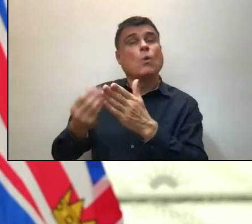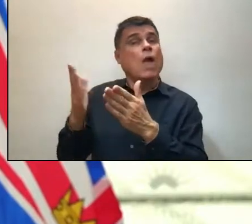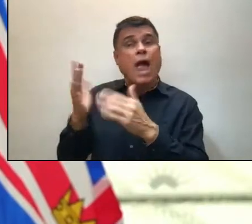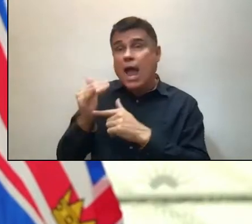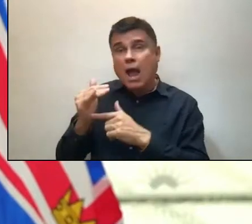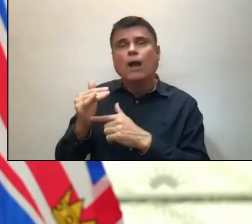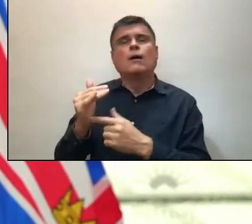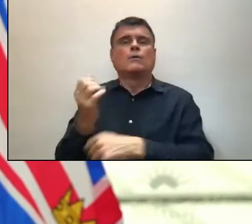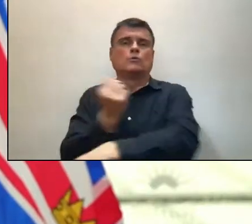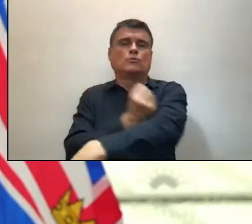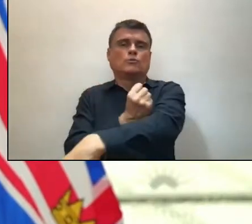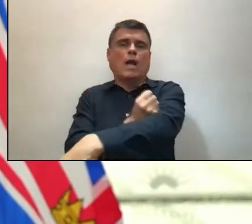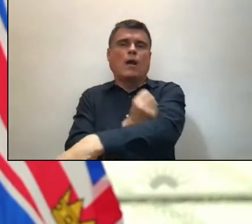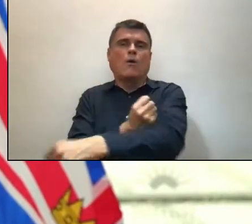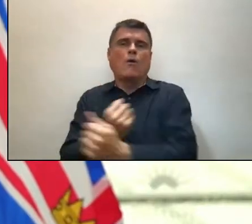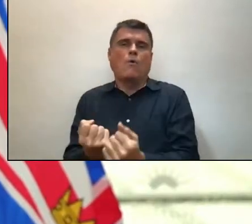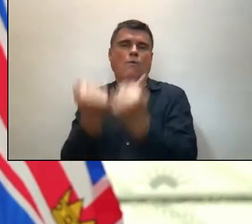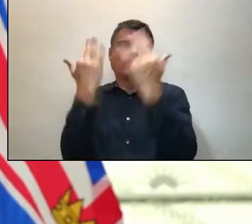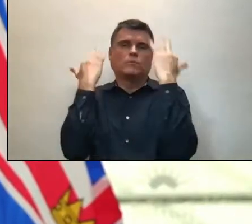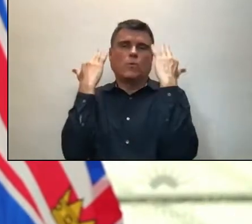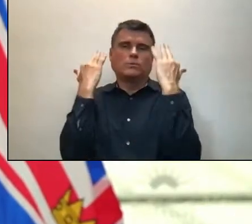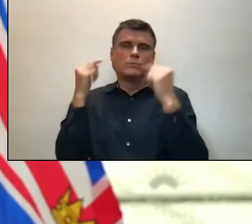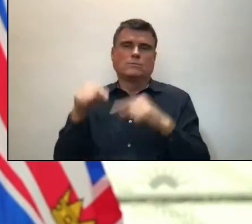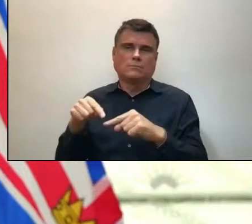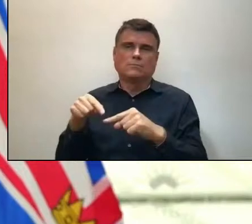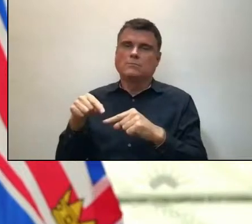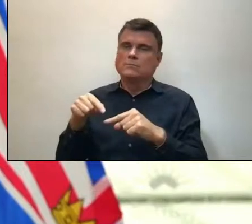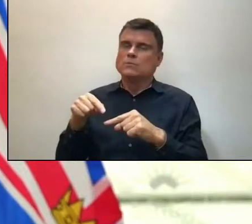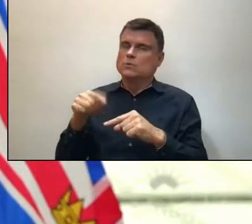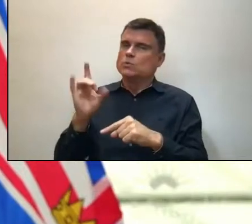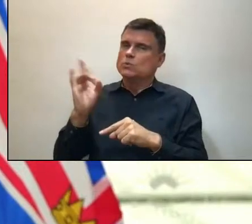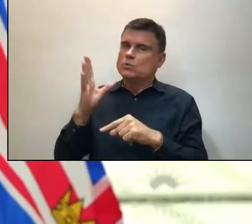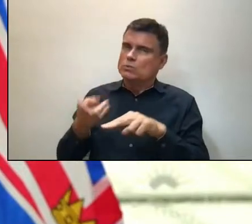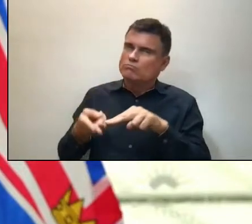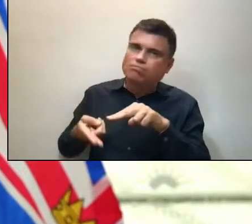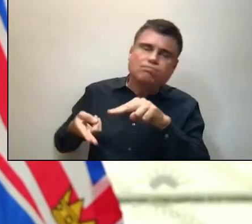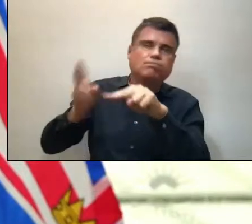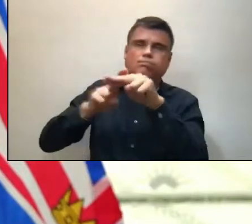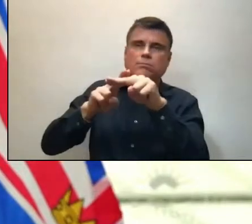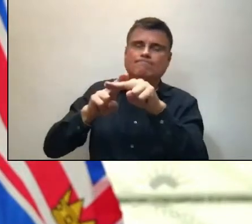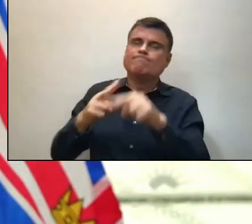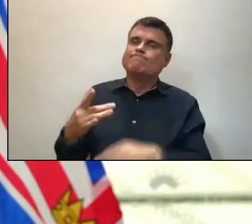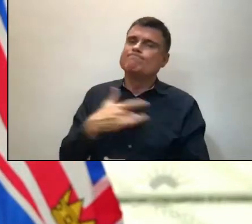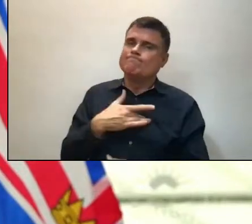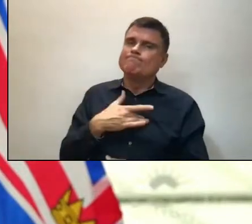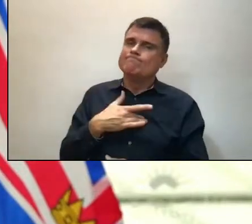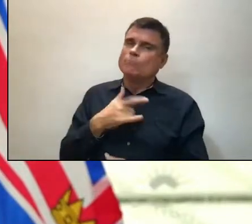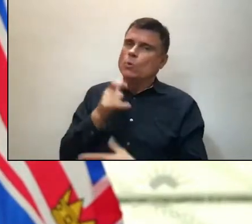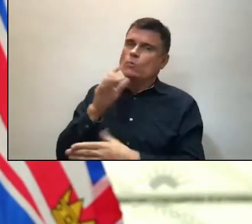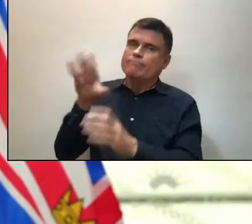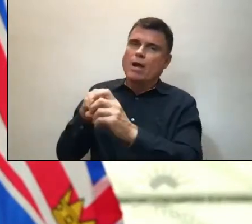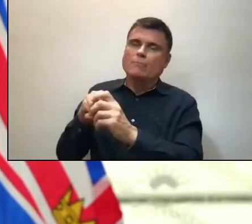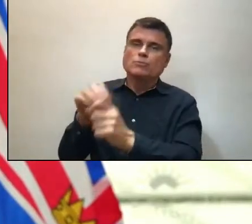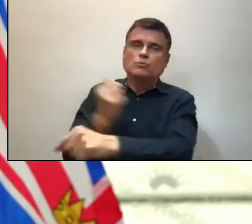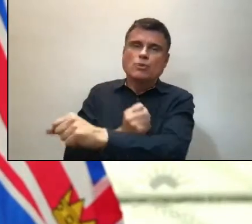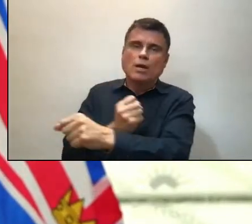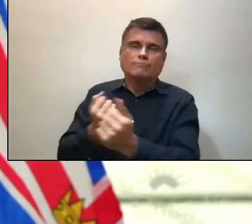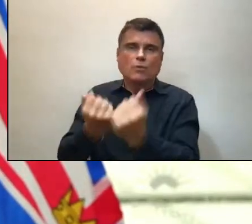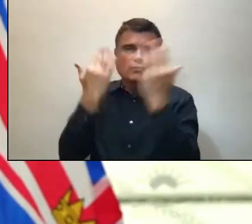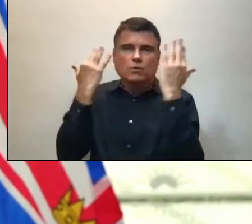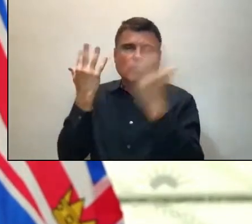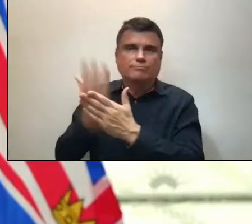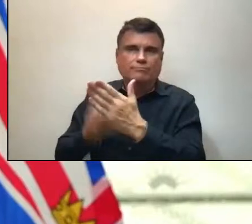the month of October. Like those who have died as a result of COVID, these are our